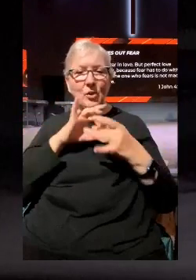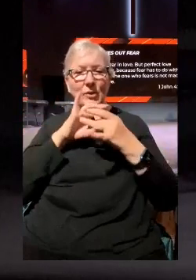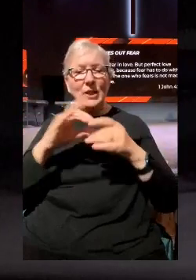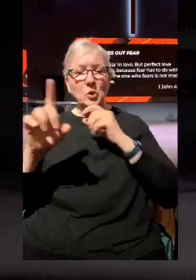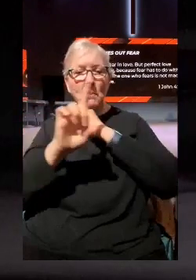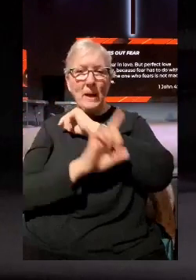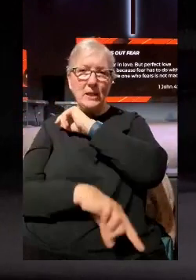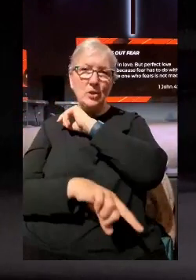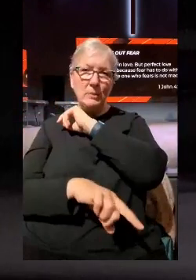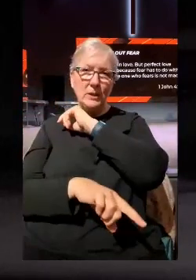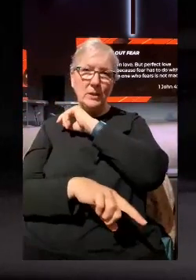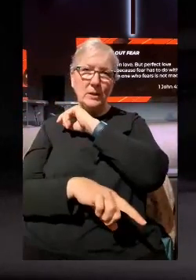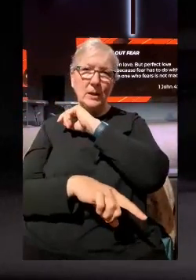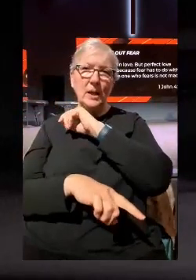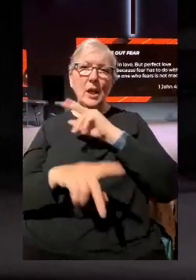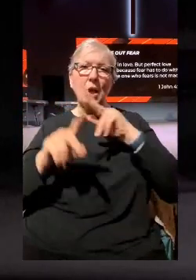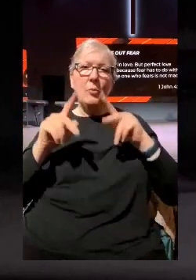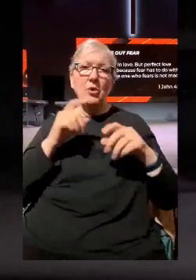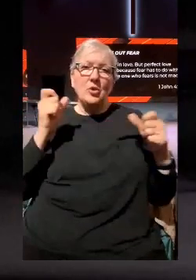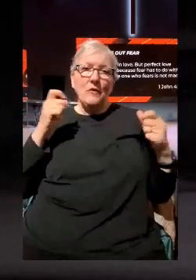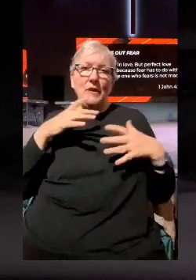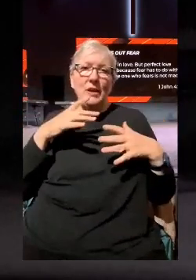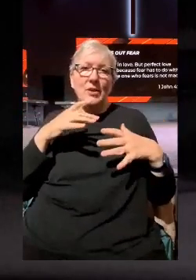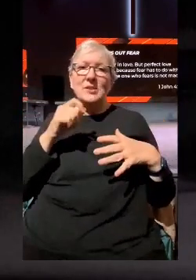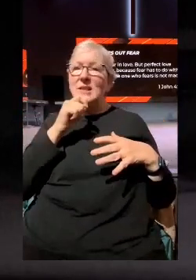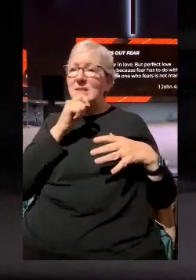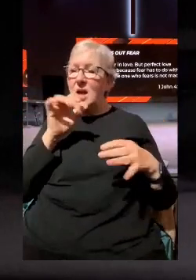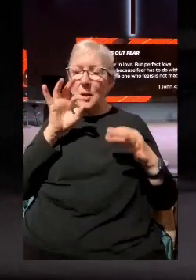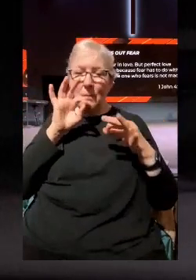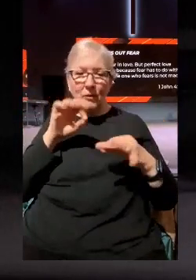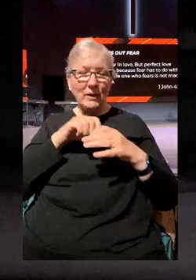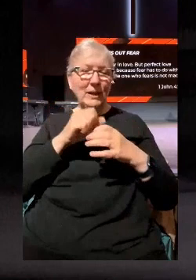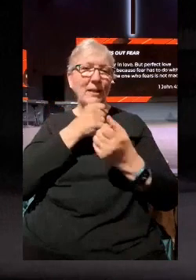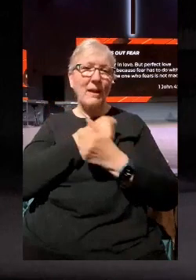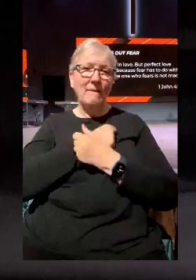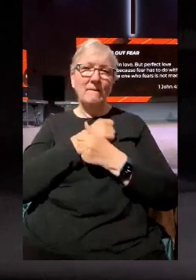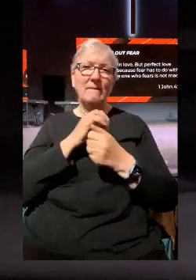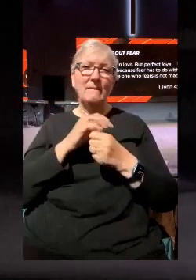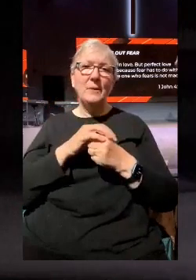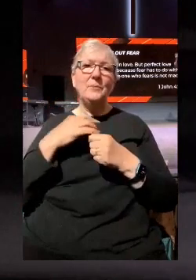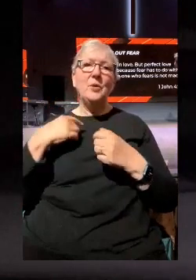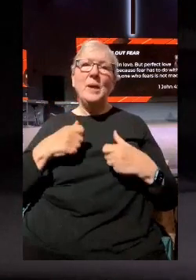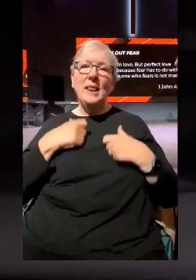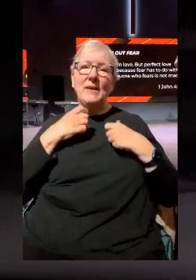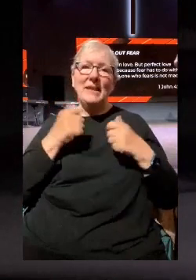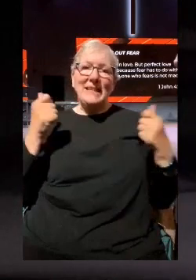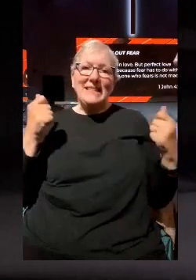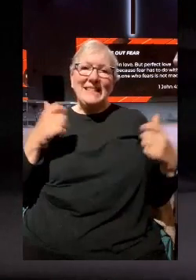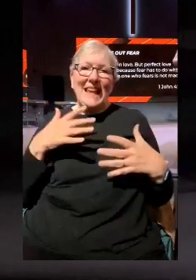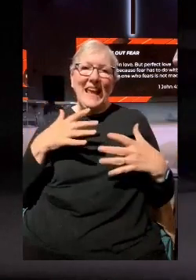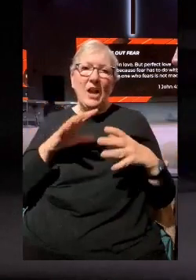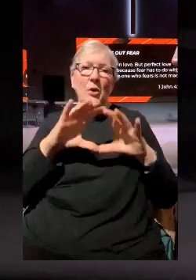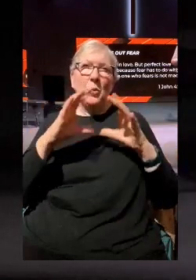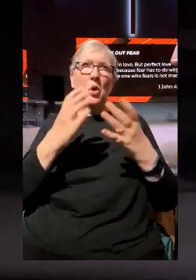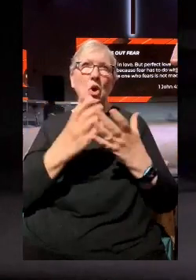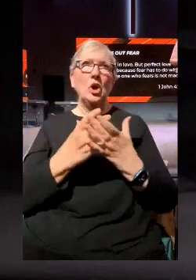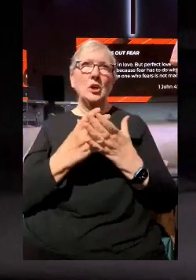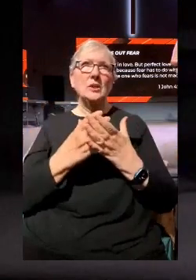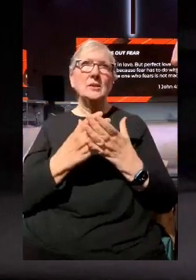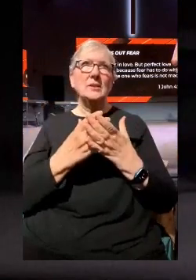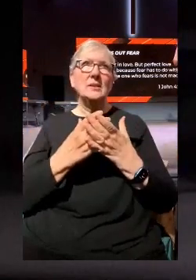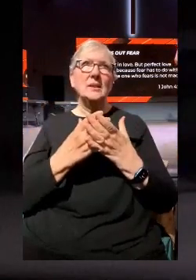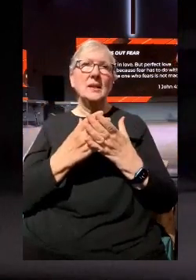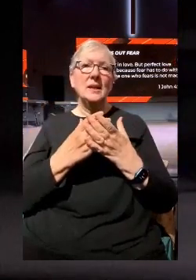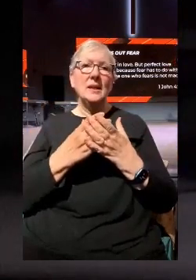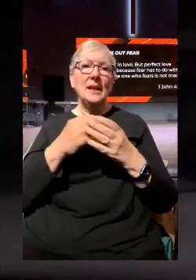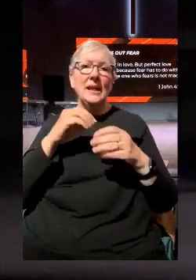The one who fears is not made perfect in love. Now, we live in a scary world in a divided country. It's